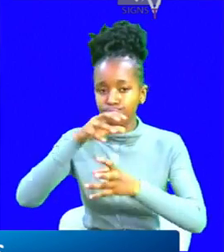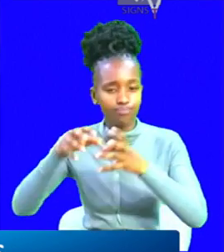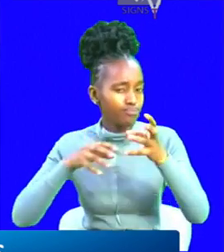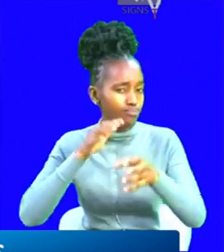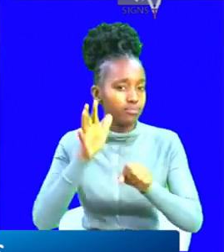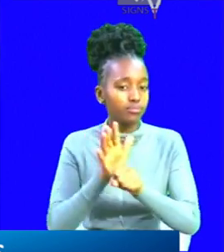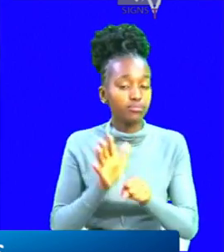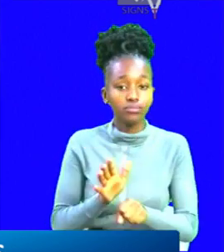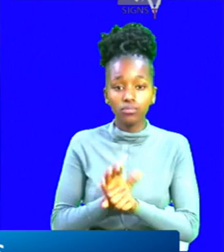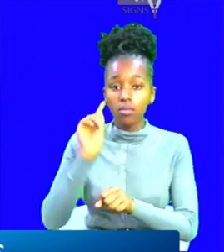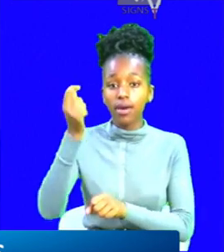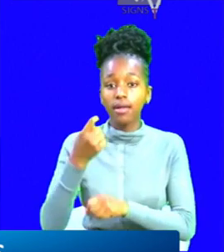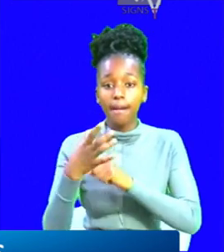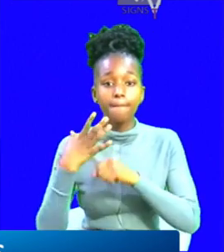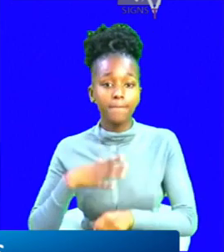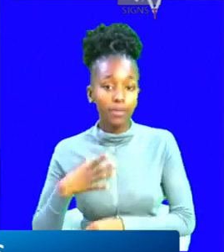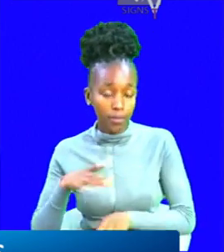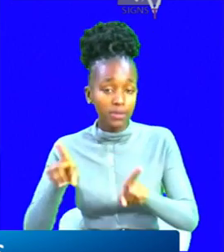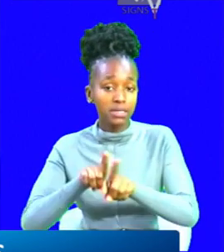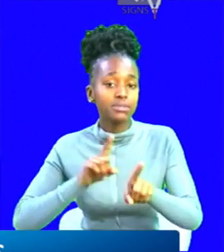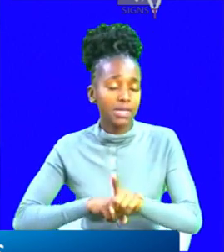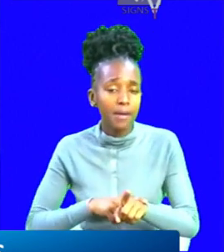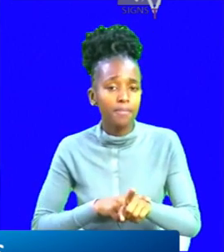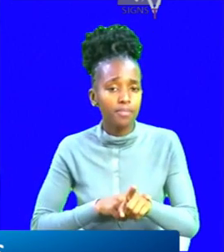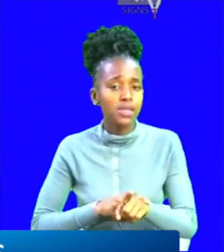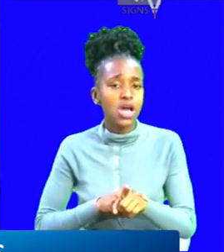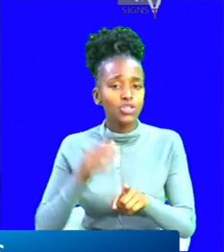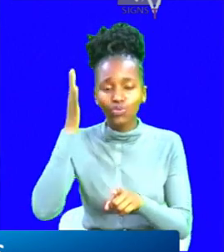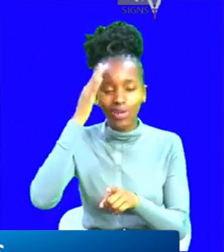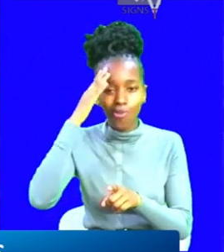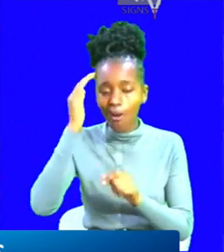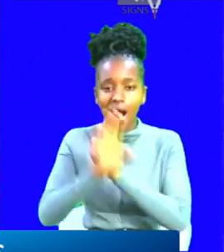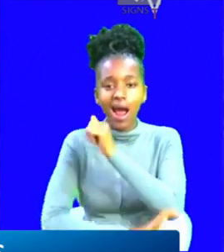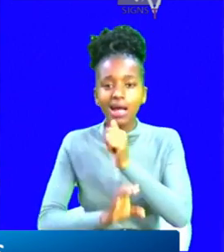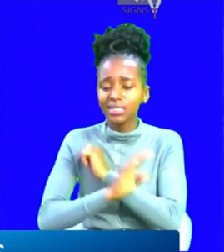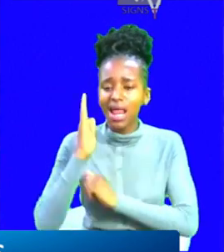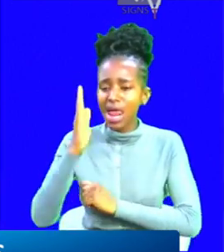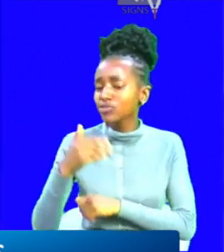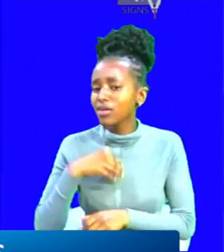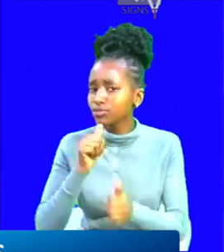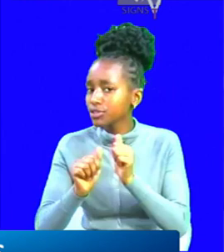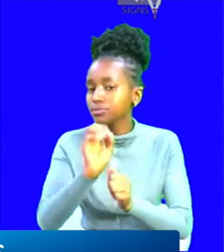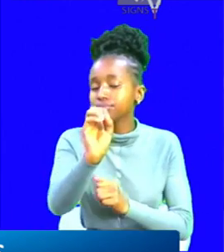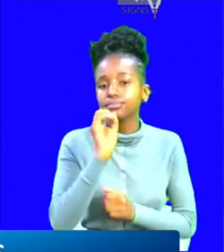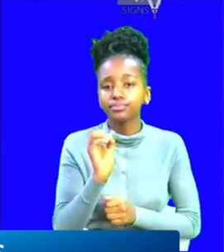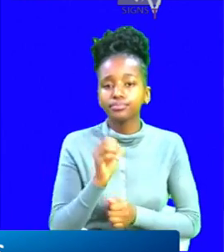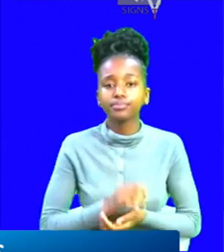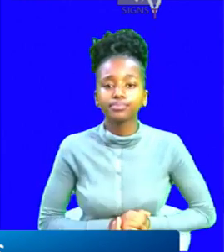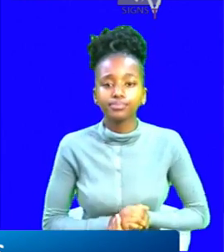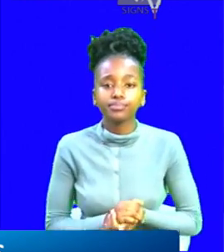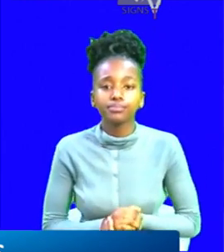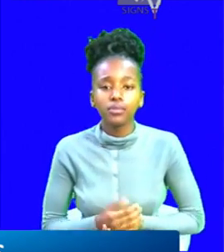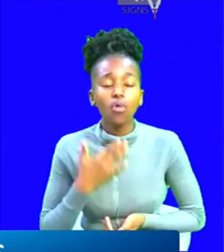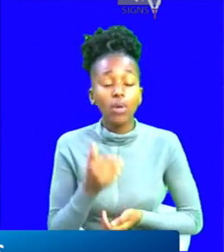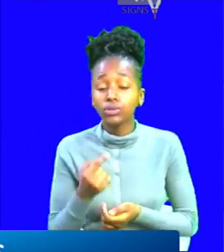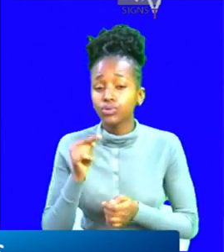the population regarding the direction the country is taking. We want to emphasize and